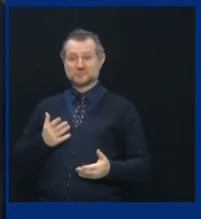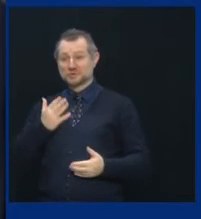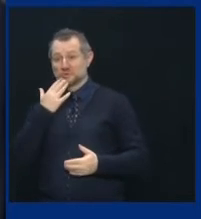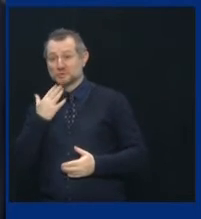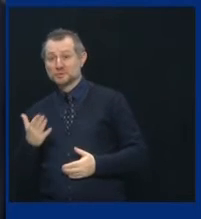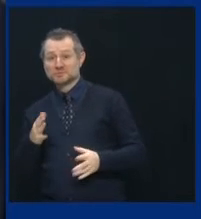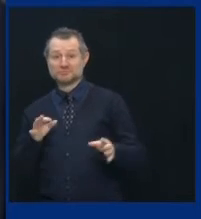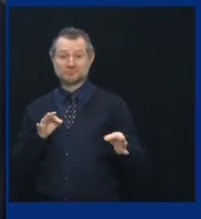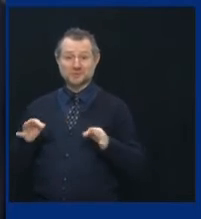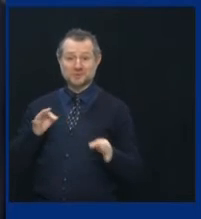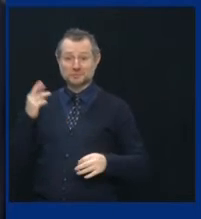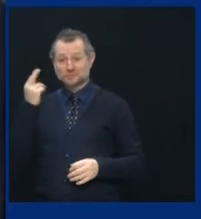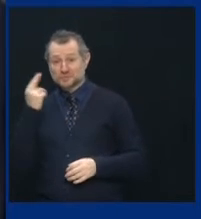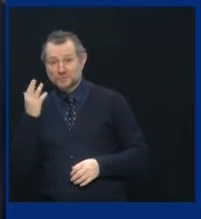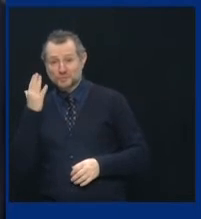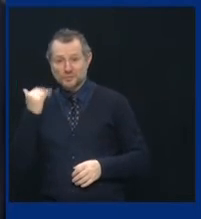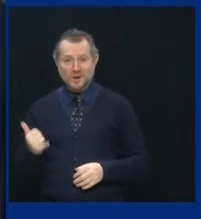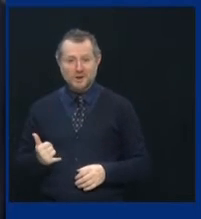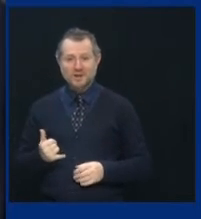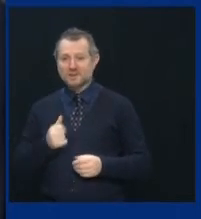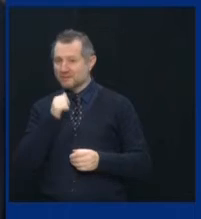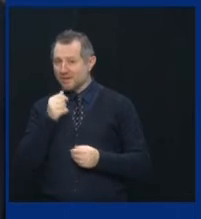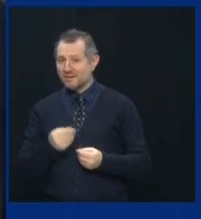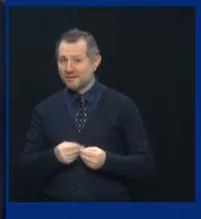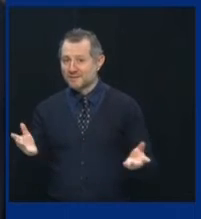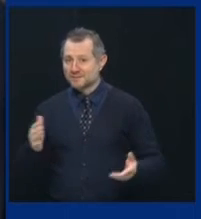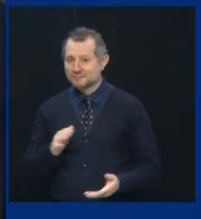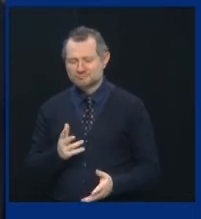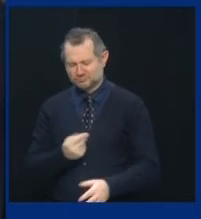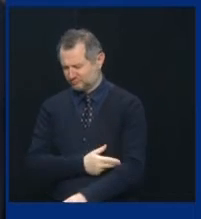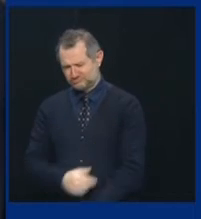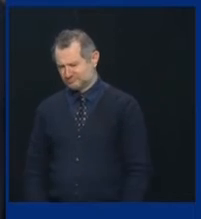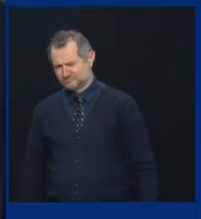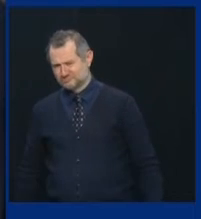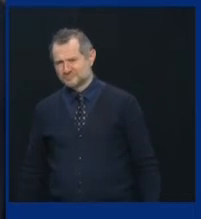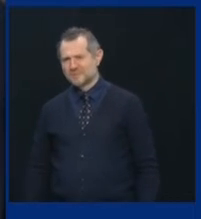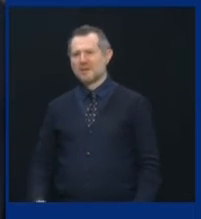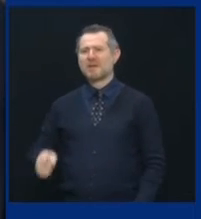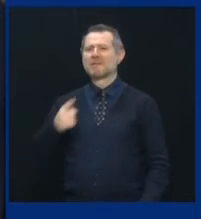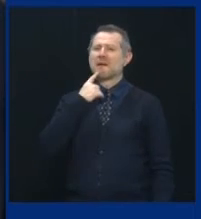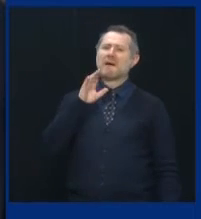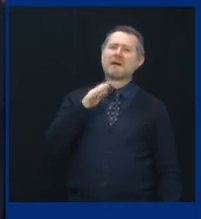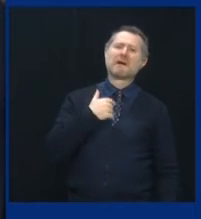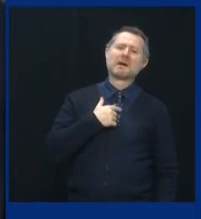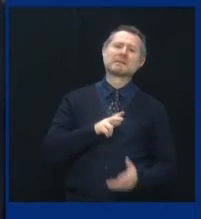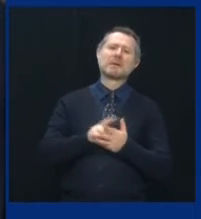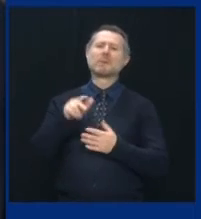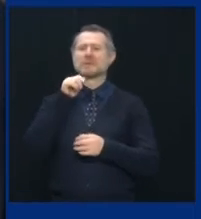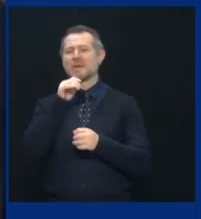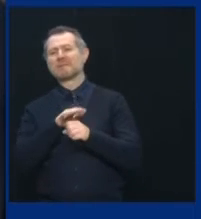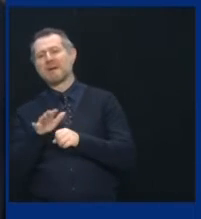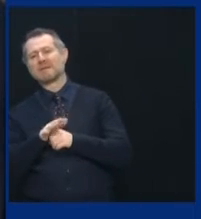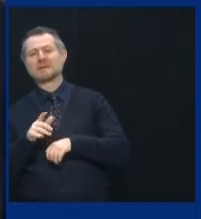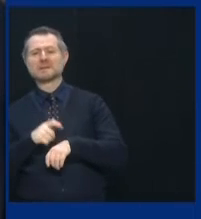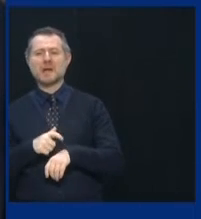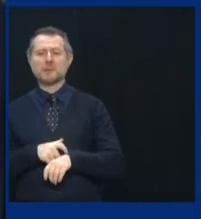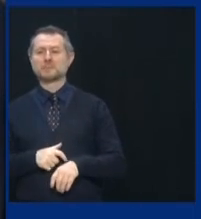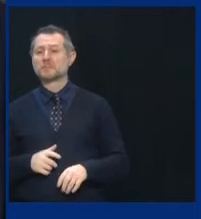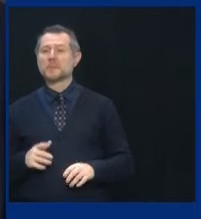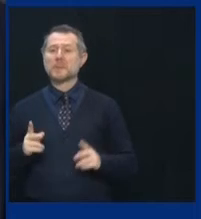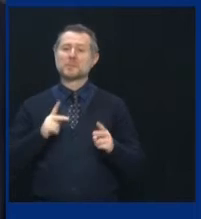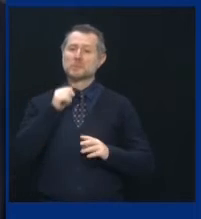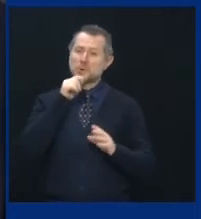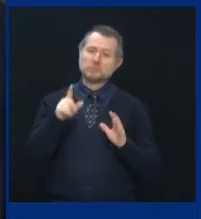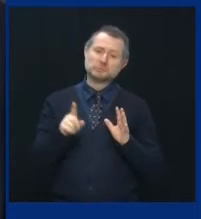explanation other than it's only been 3 weeks, and not everybody comes in every day, and people